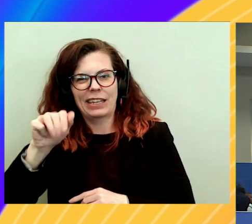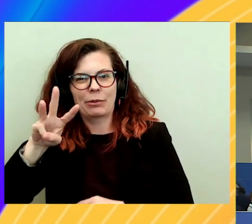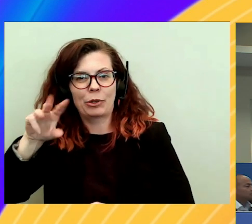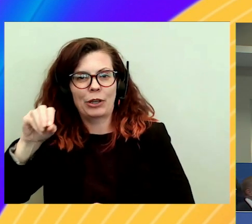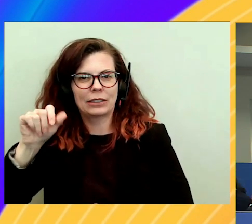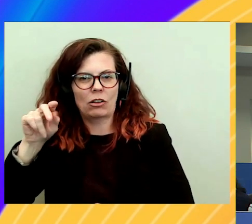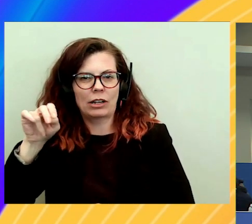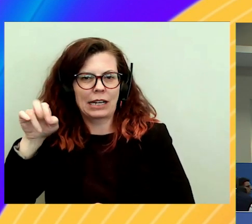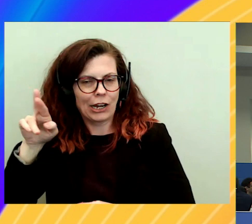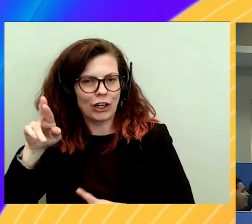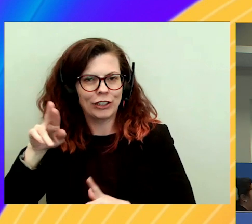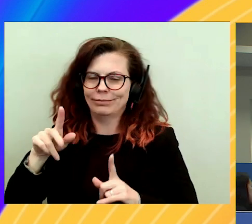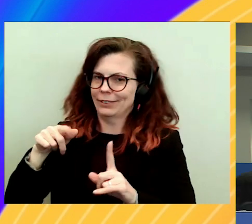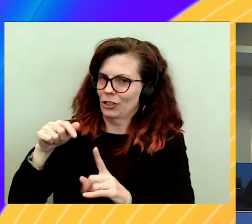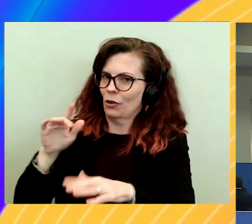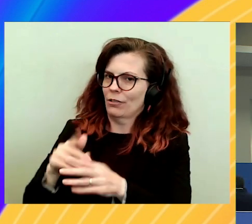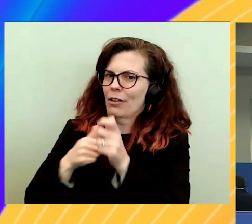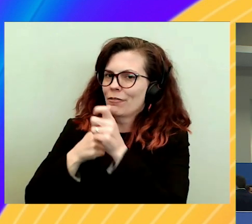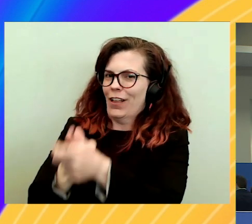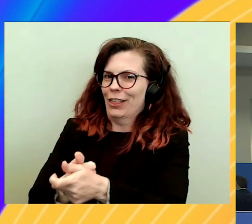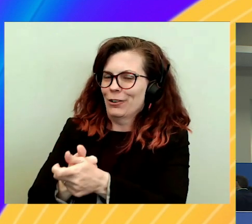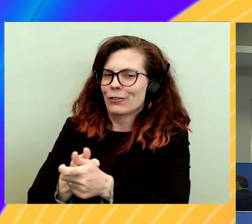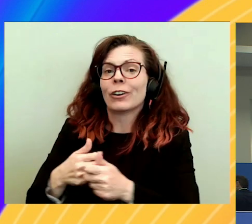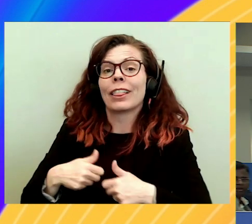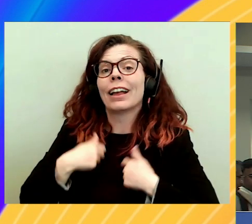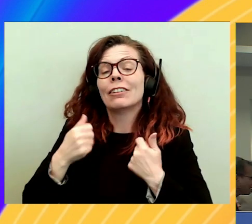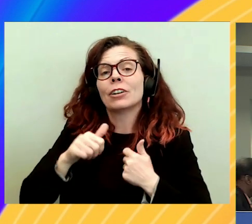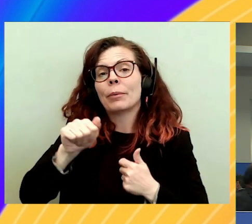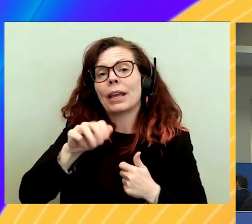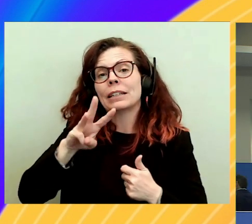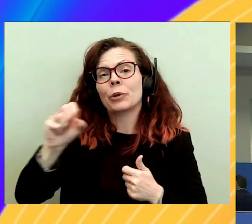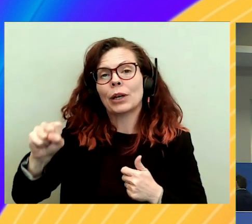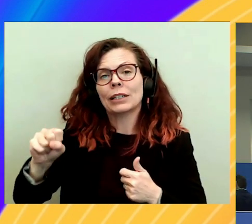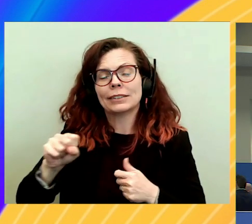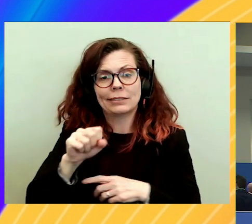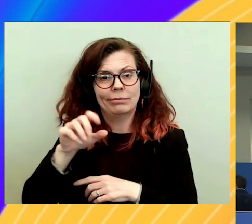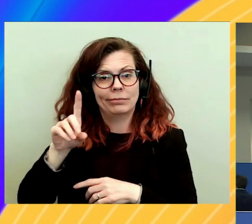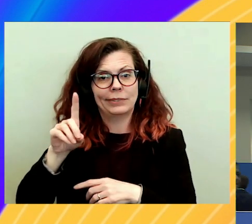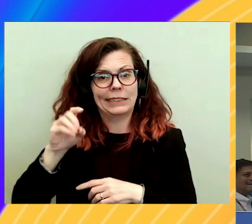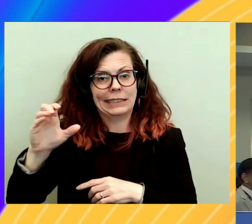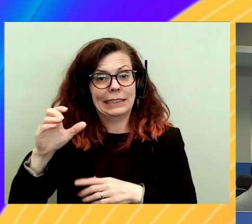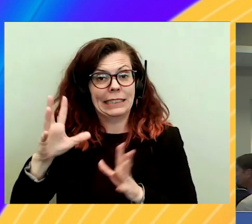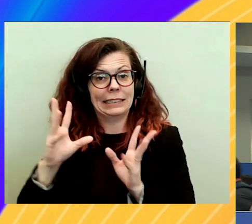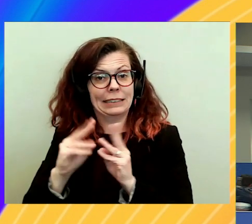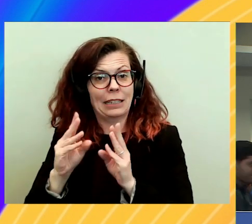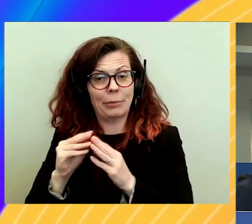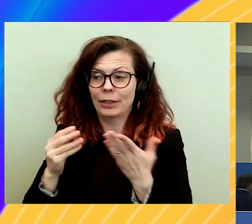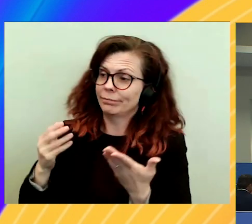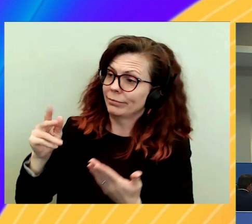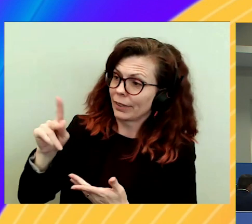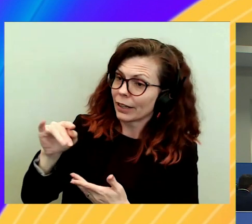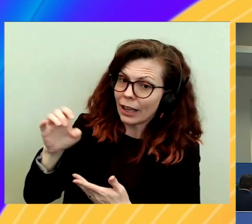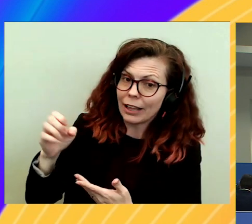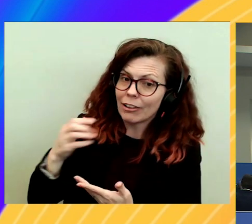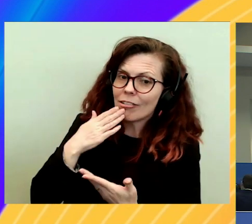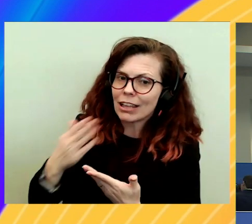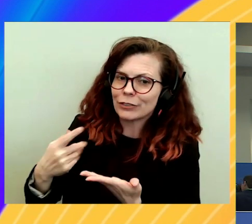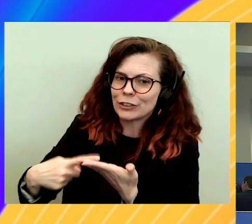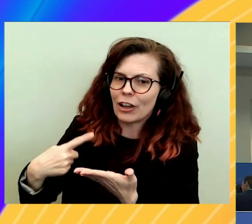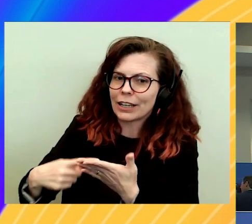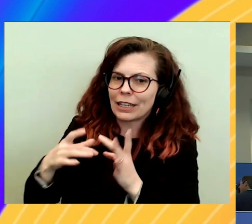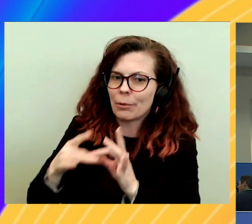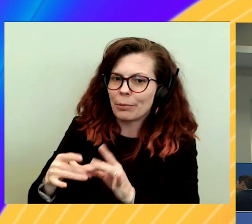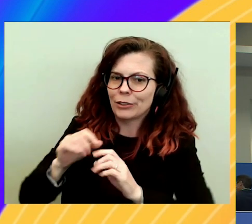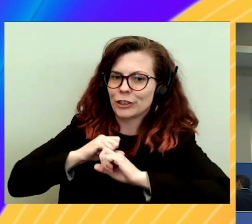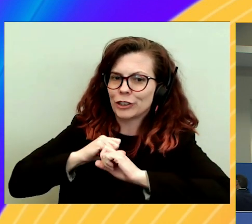Summit, or the WWPS Summit here in Washington, D.C. Kyle, thanks for talking to us about security. Jeff,